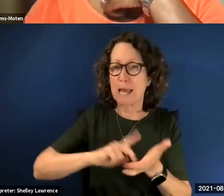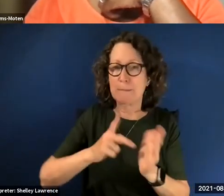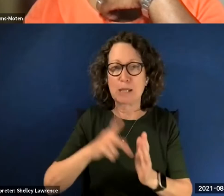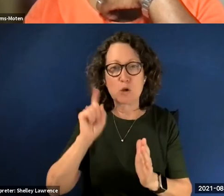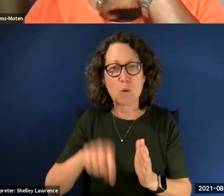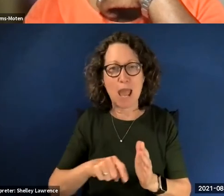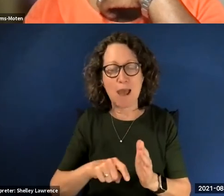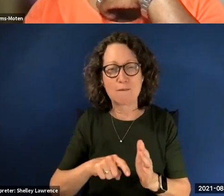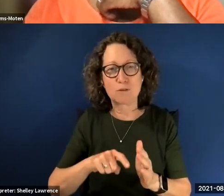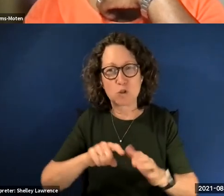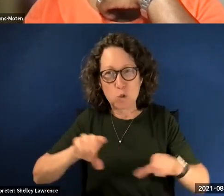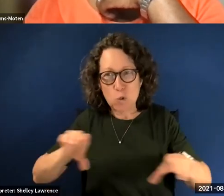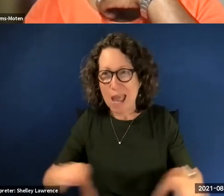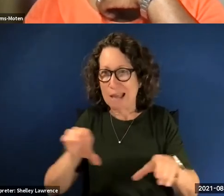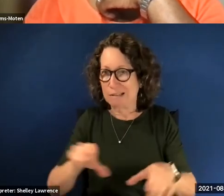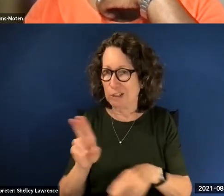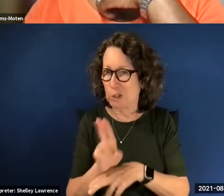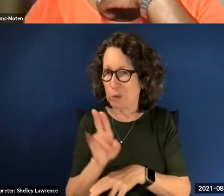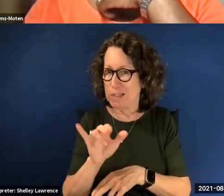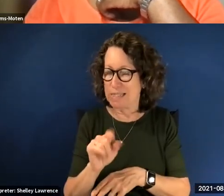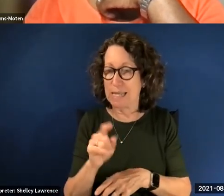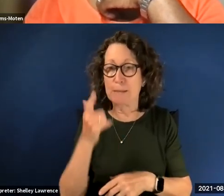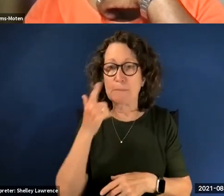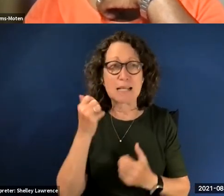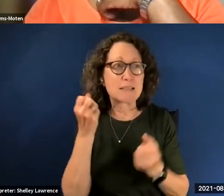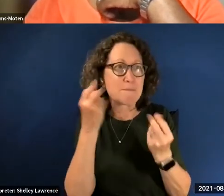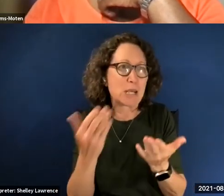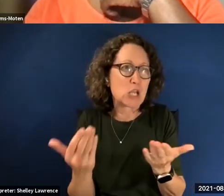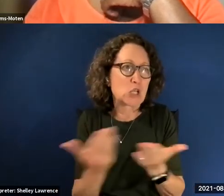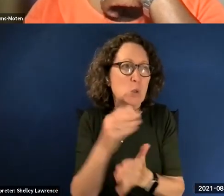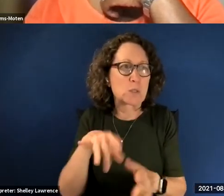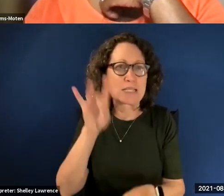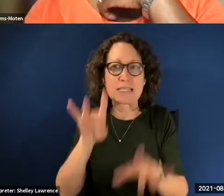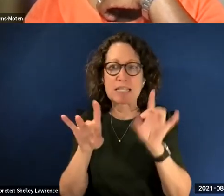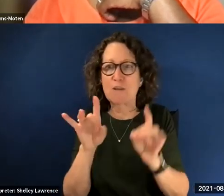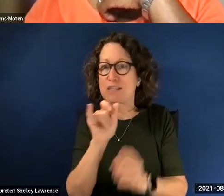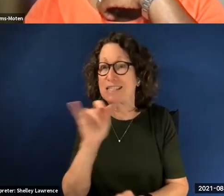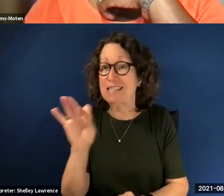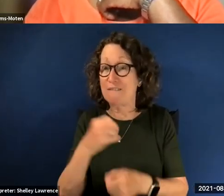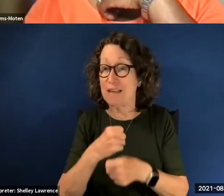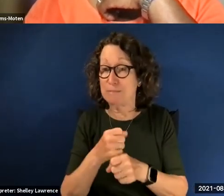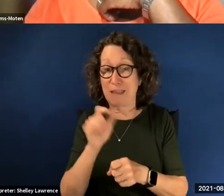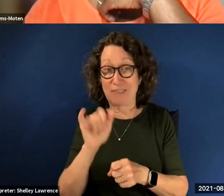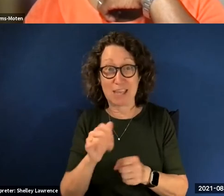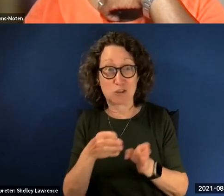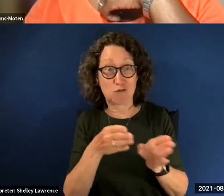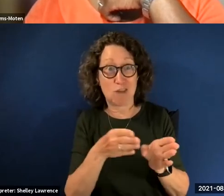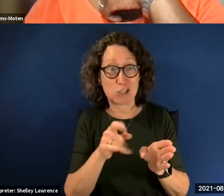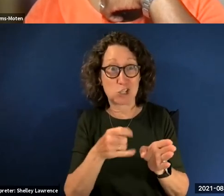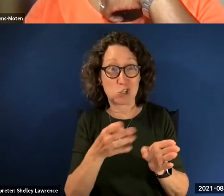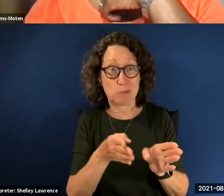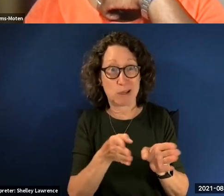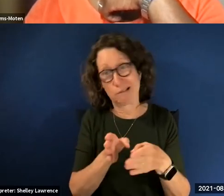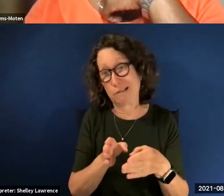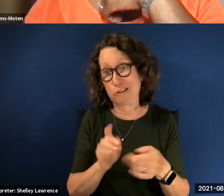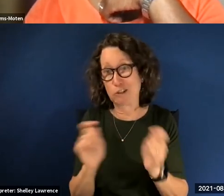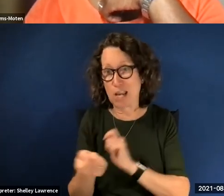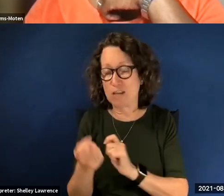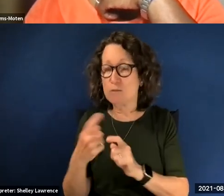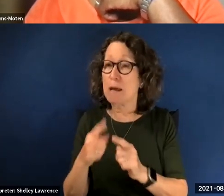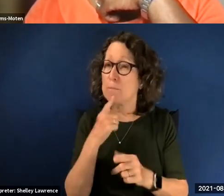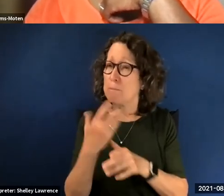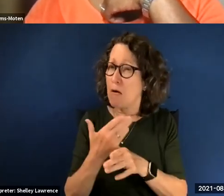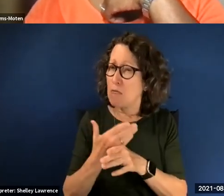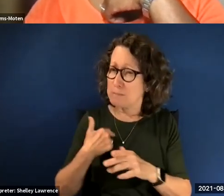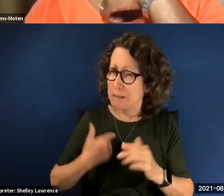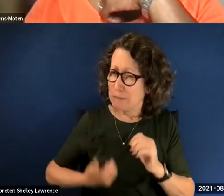to execute it. In light of the many new discoveries staff has made, this direction should be changed. What bothers me the